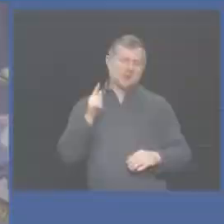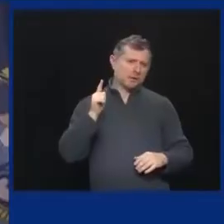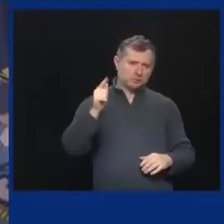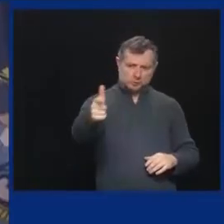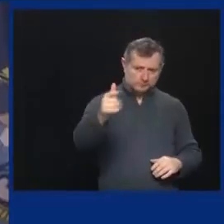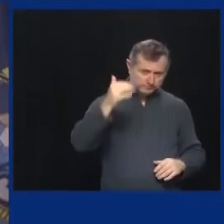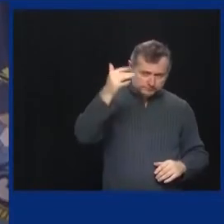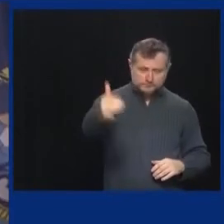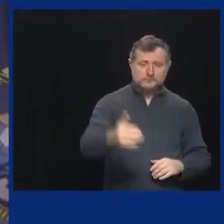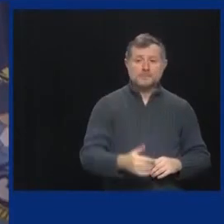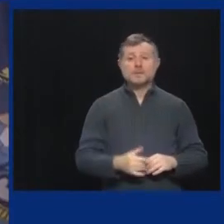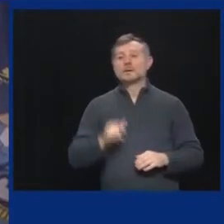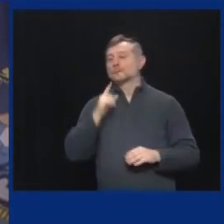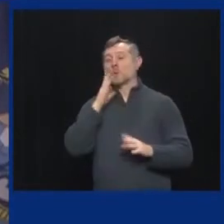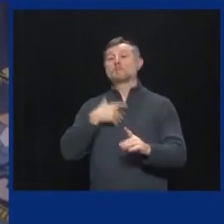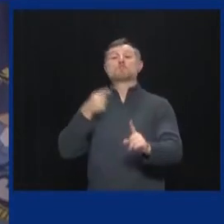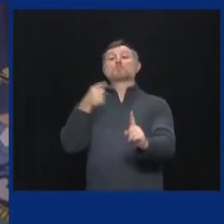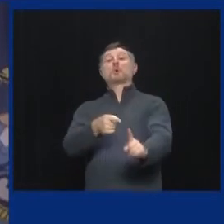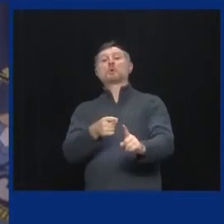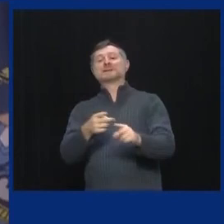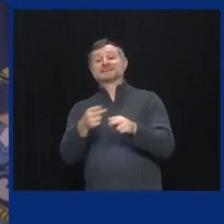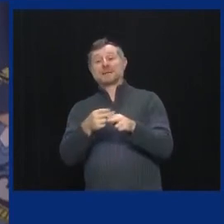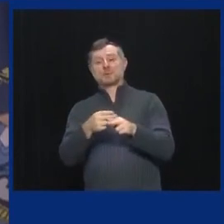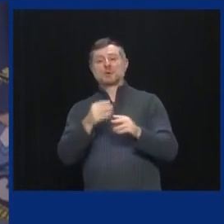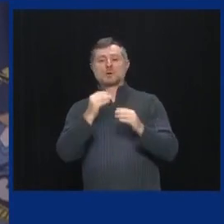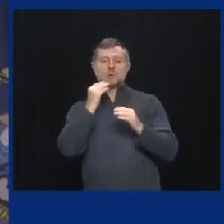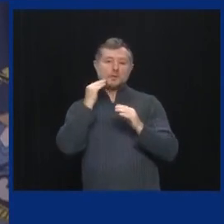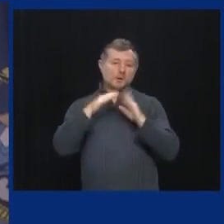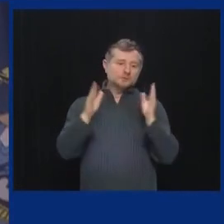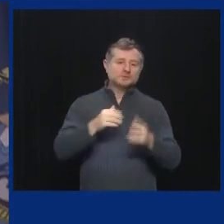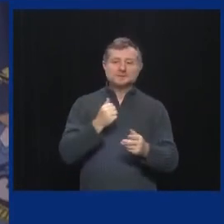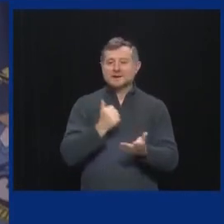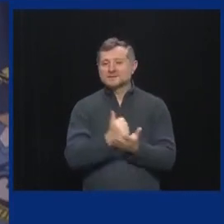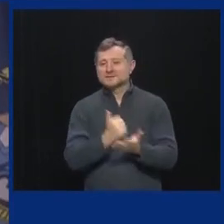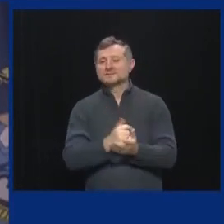money. Temporary housing assistance, food vouchers,